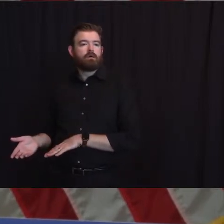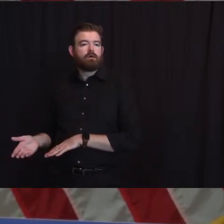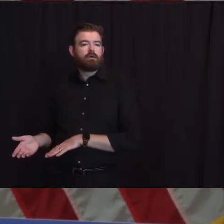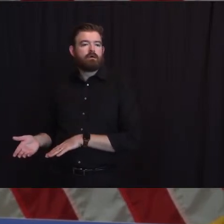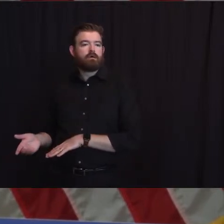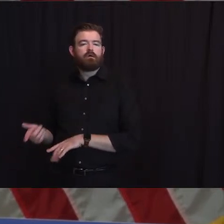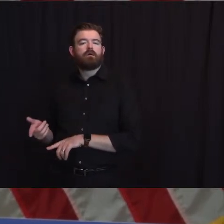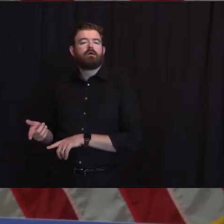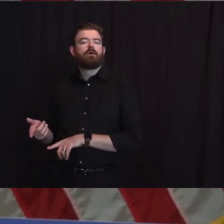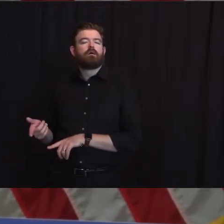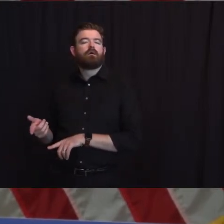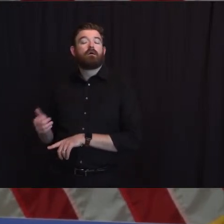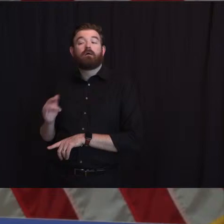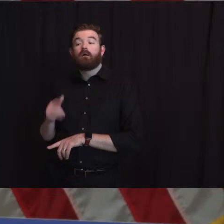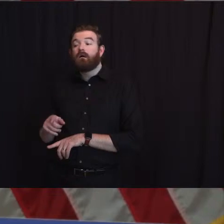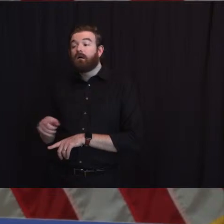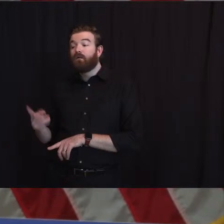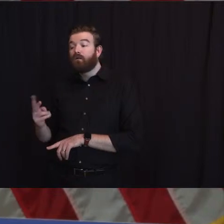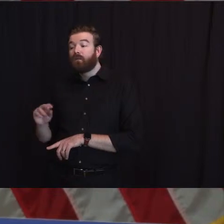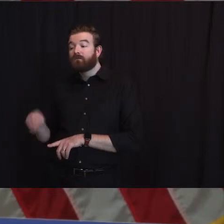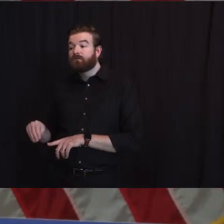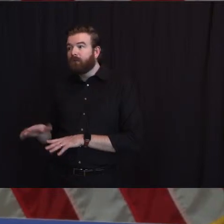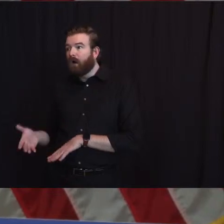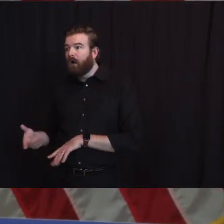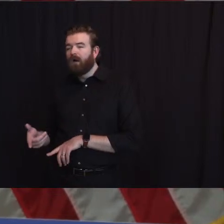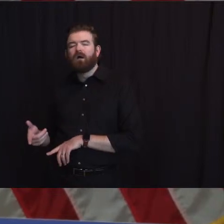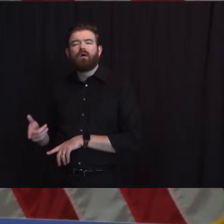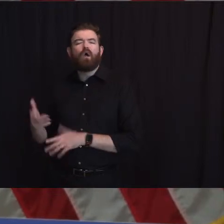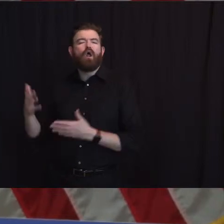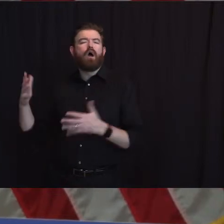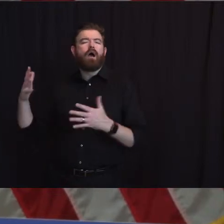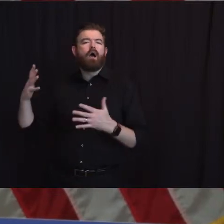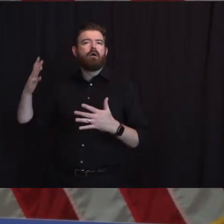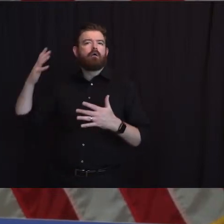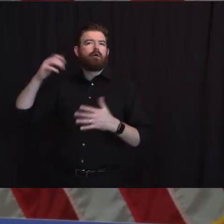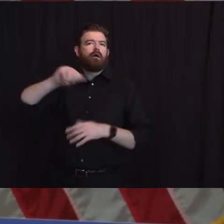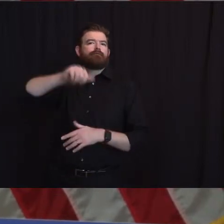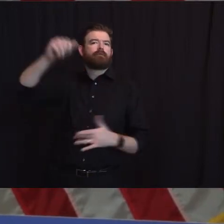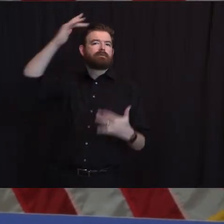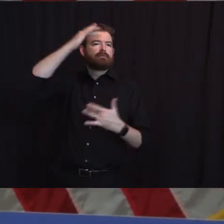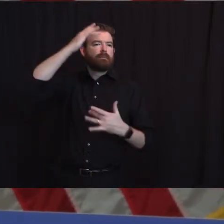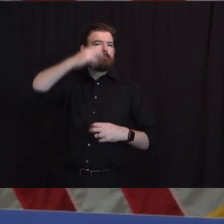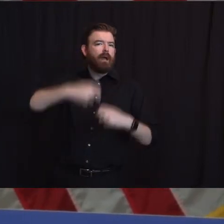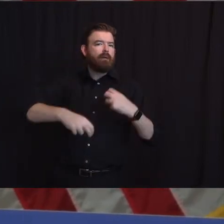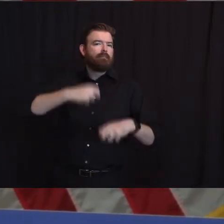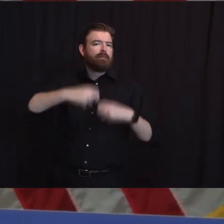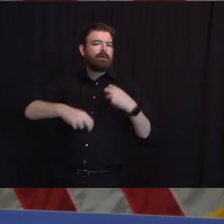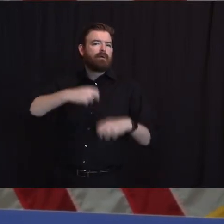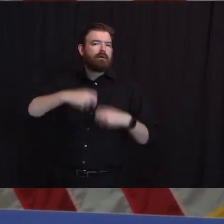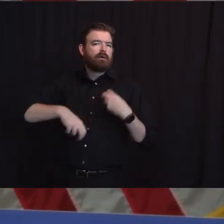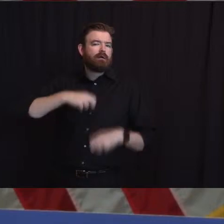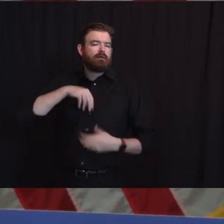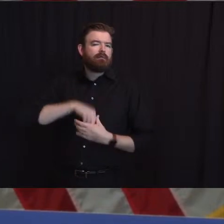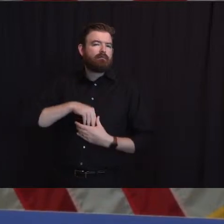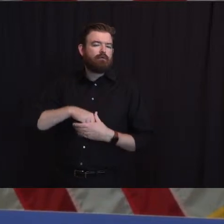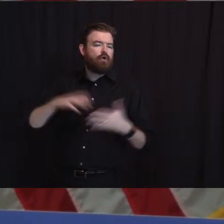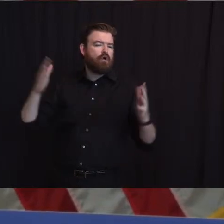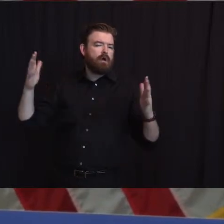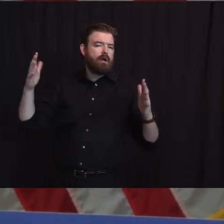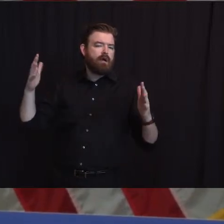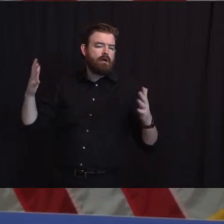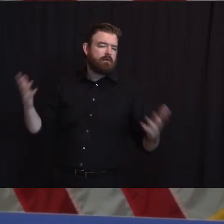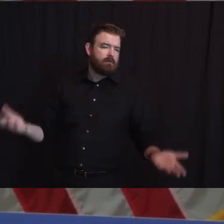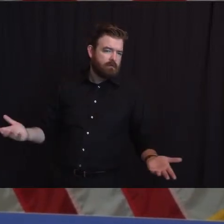get sick, not many people get sick enough to be hospitalized, and very few die. Yep. Yeah. As far as the outdoor masking